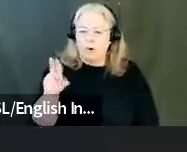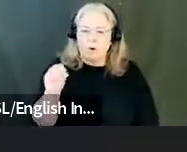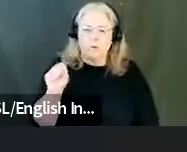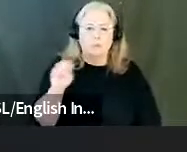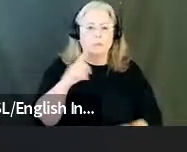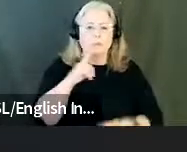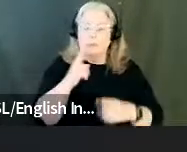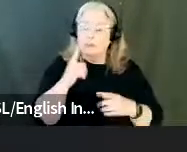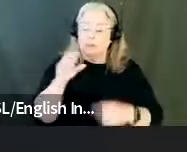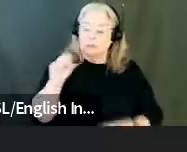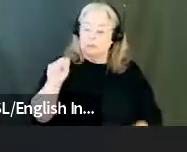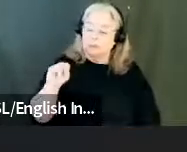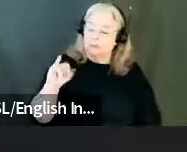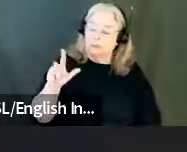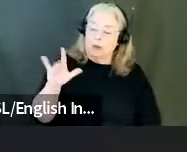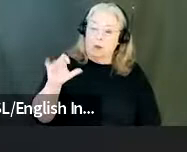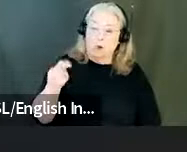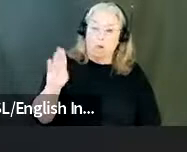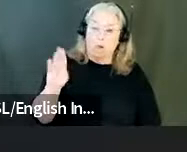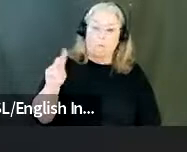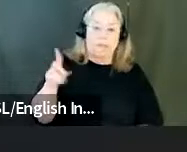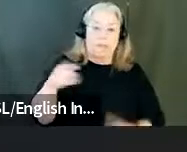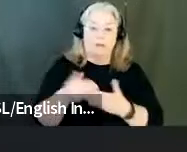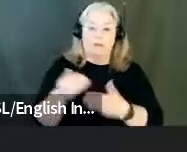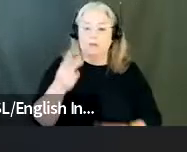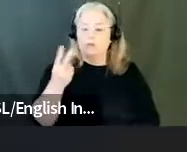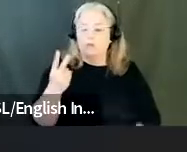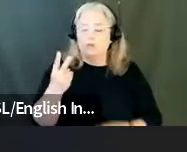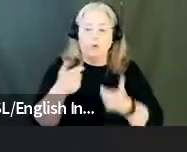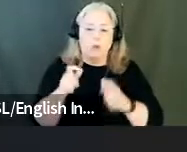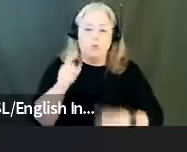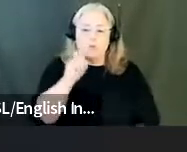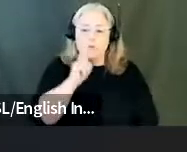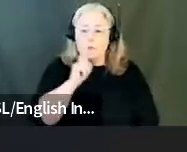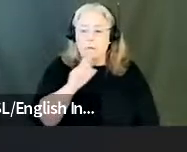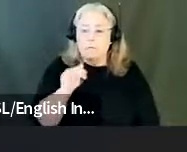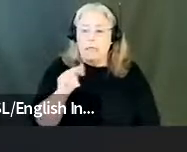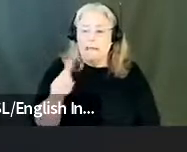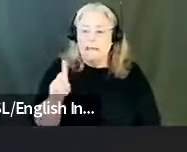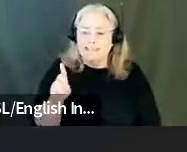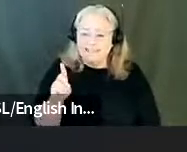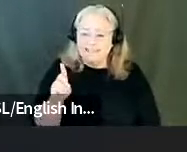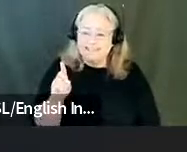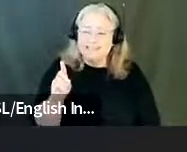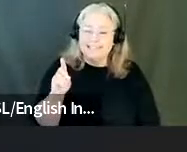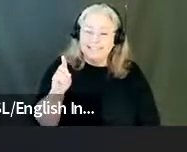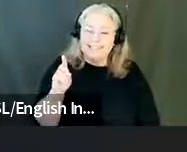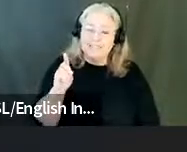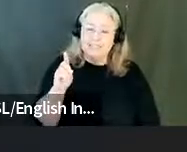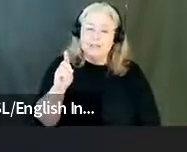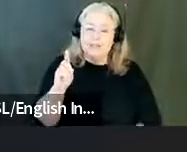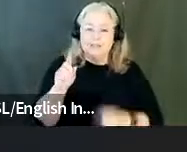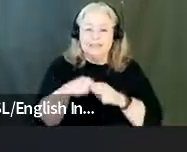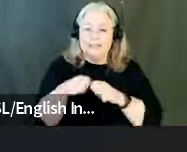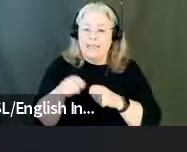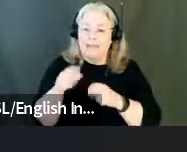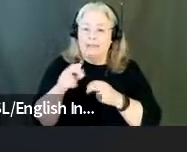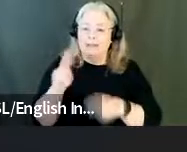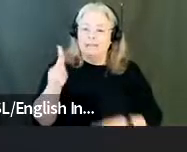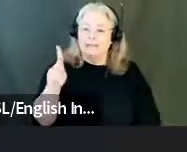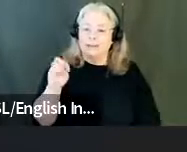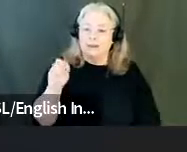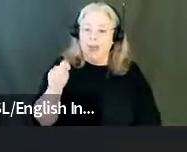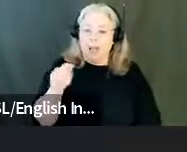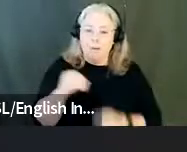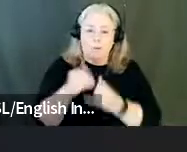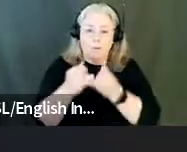those silicone bands, I just bought 2 large rubber bands and I tied knots into both